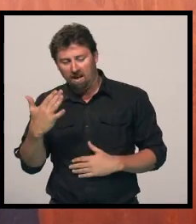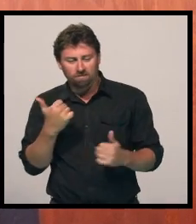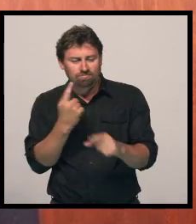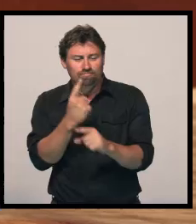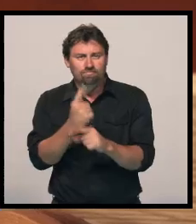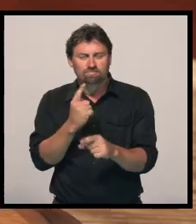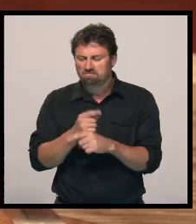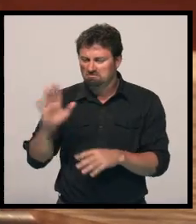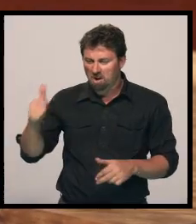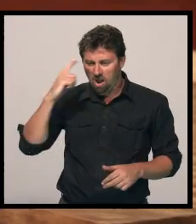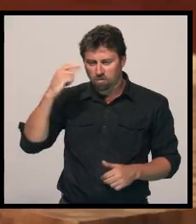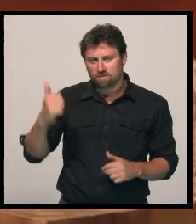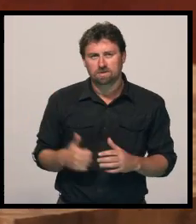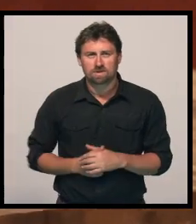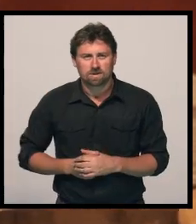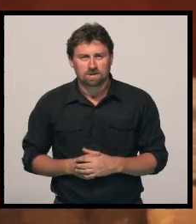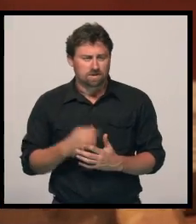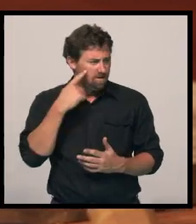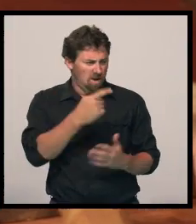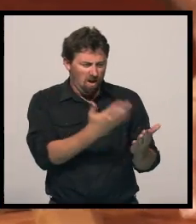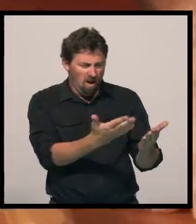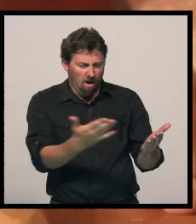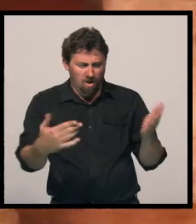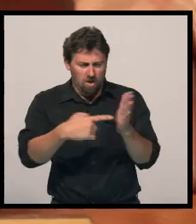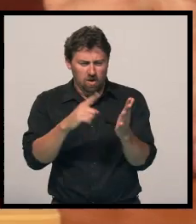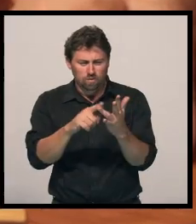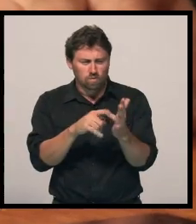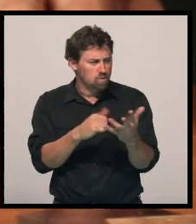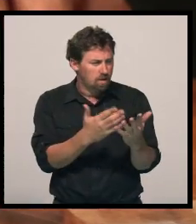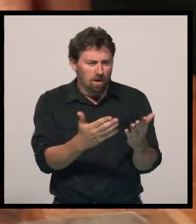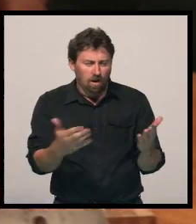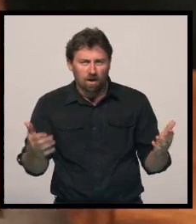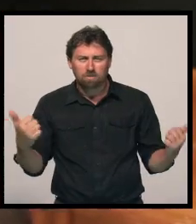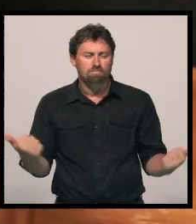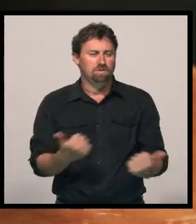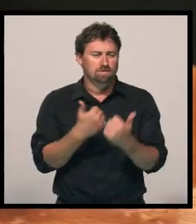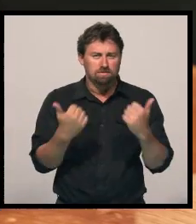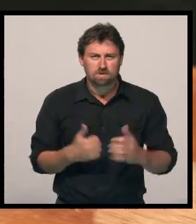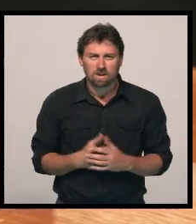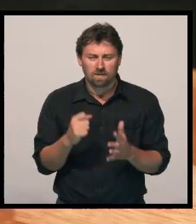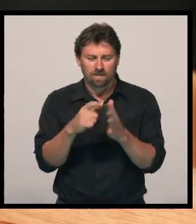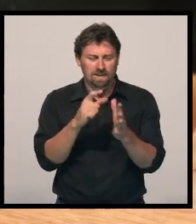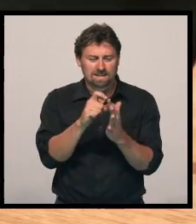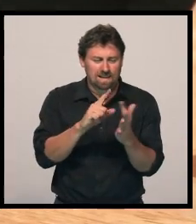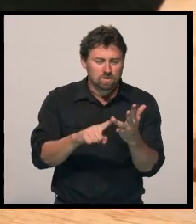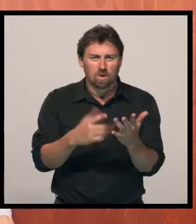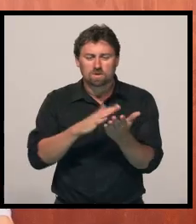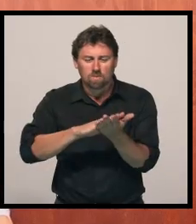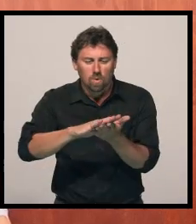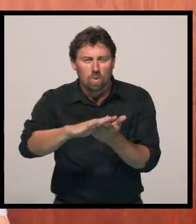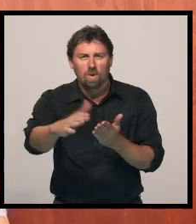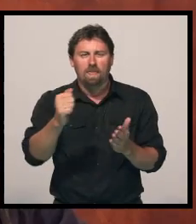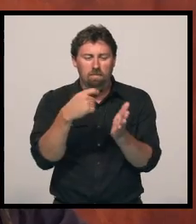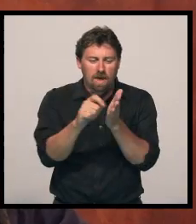tools you've got on this bench and it's quite impressive. There's dado planes, smoothing planes, marking gauges, spoke